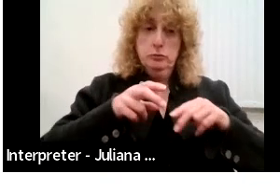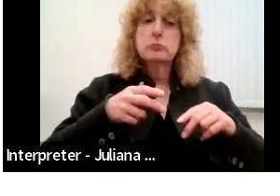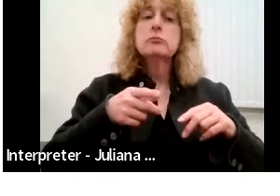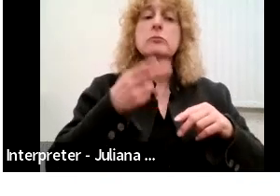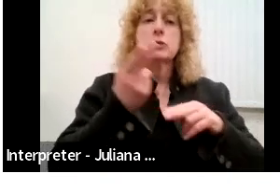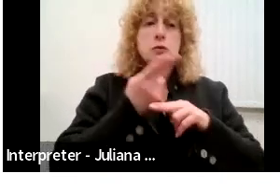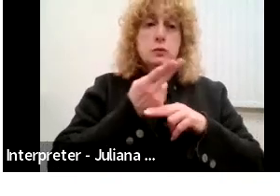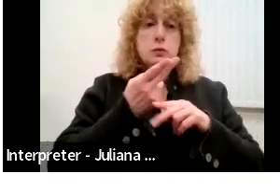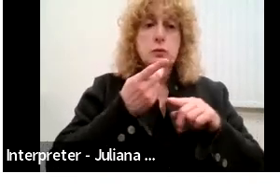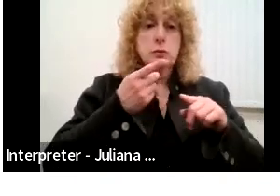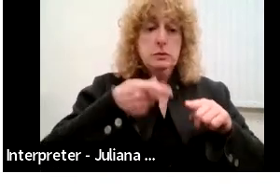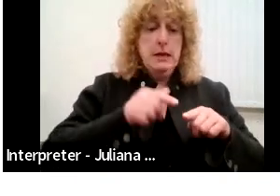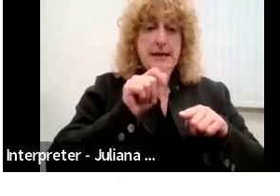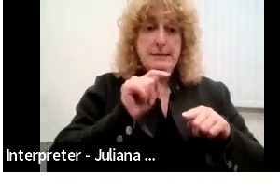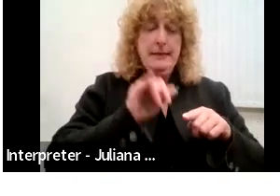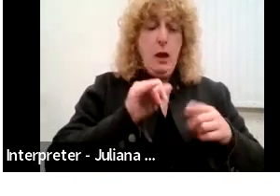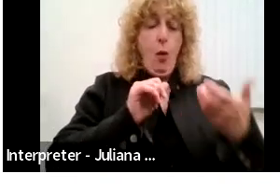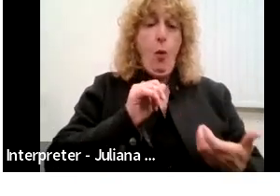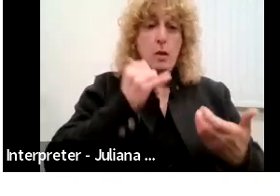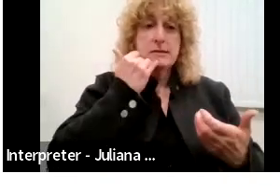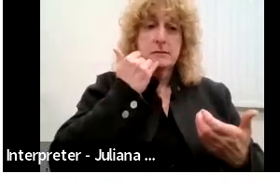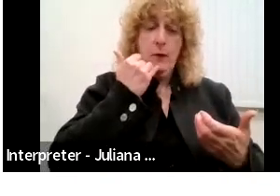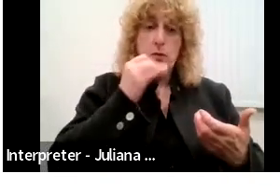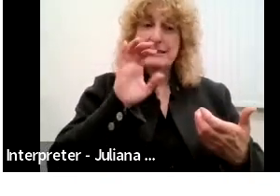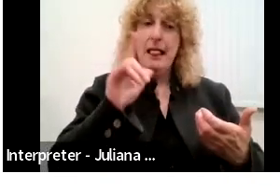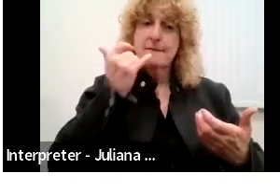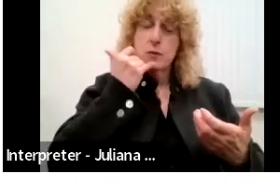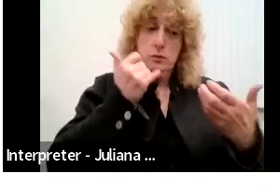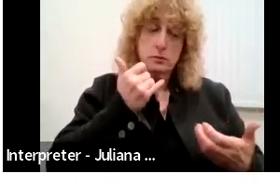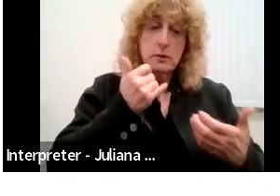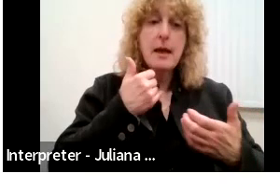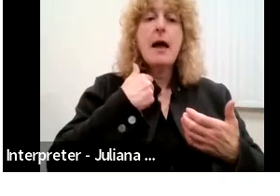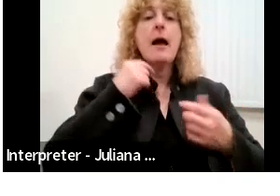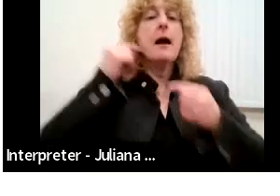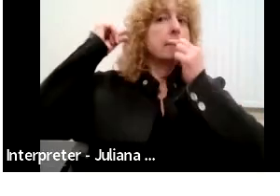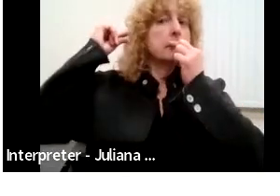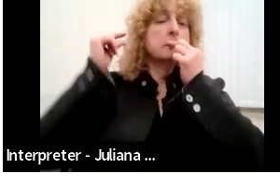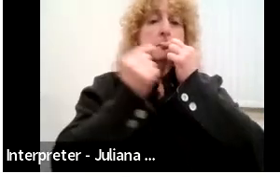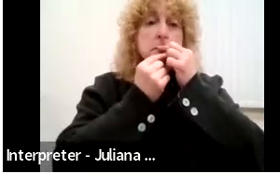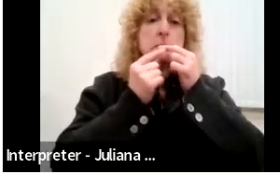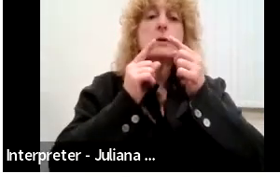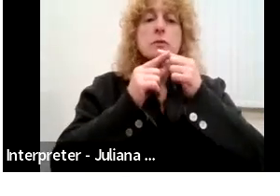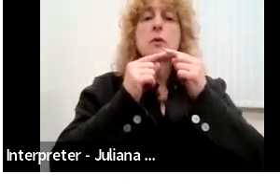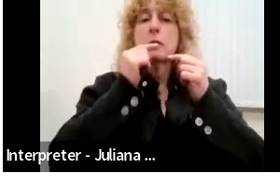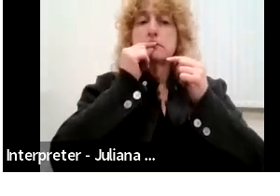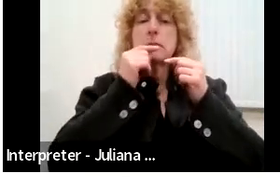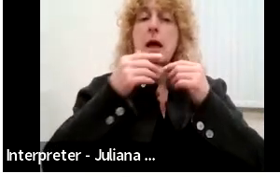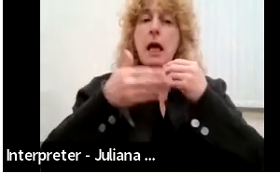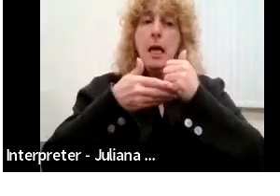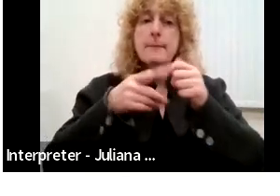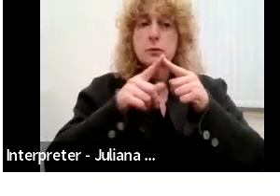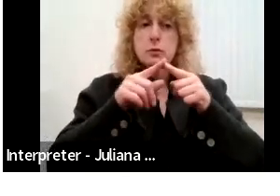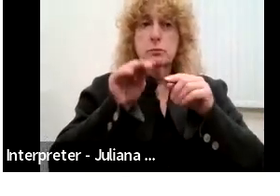cell phone holder onto their chair. They have a device, a mouthpiece that helps them navigate the